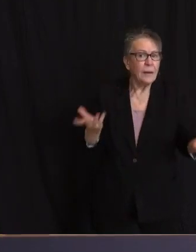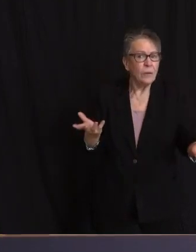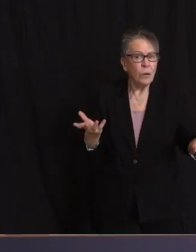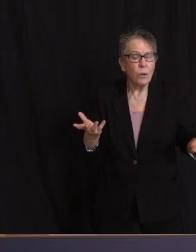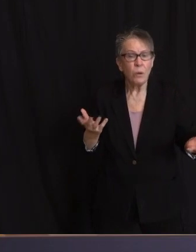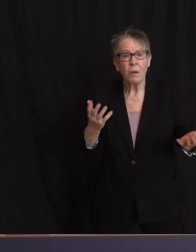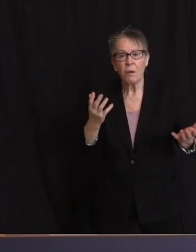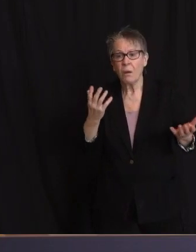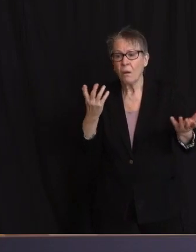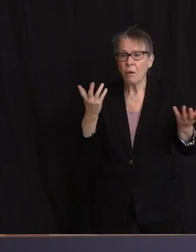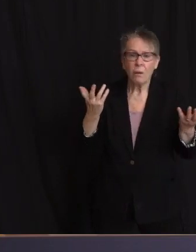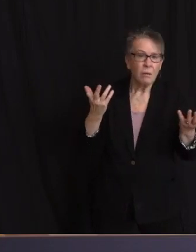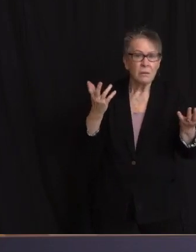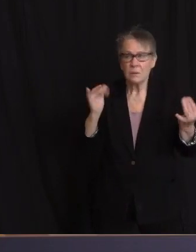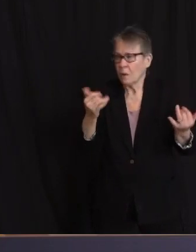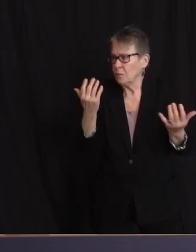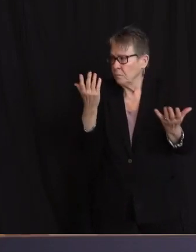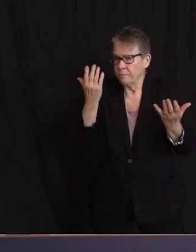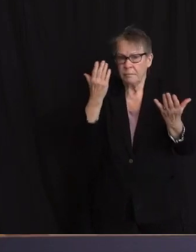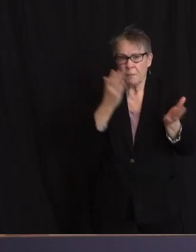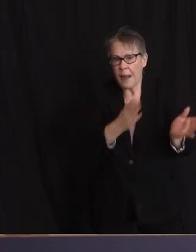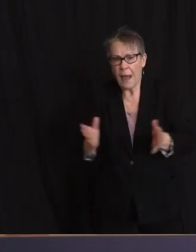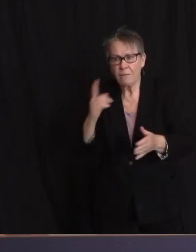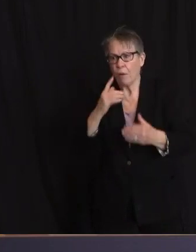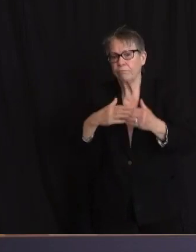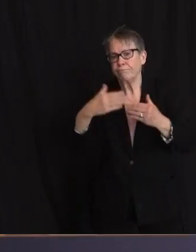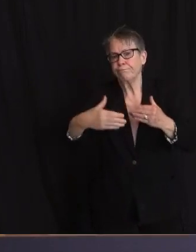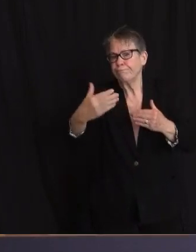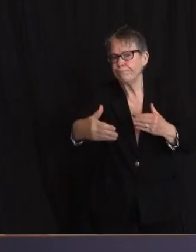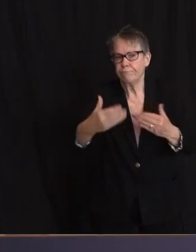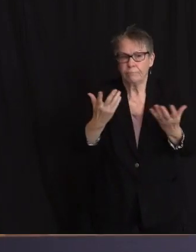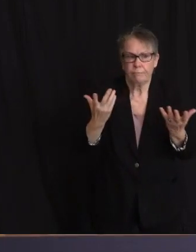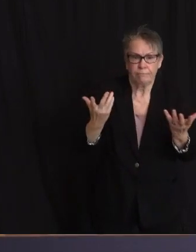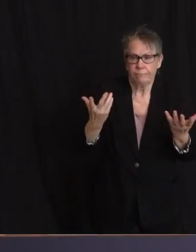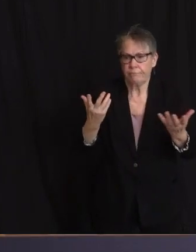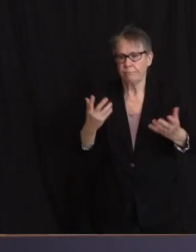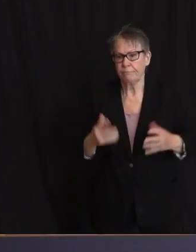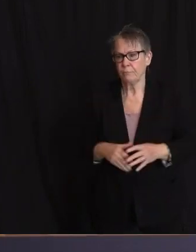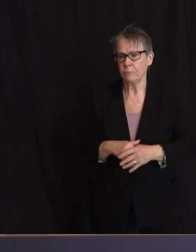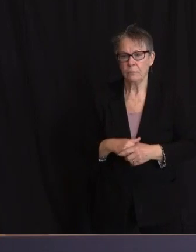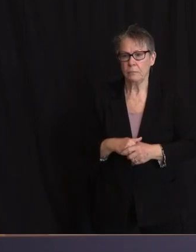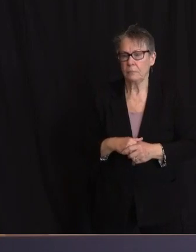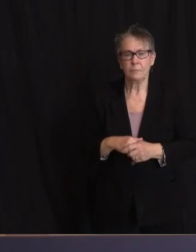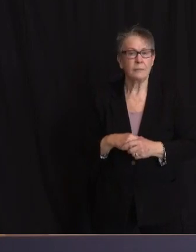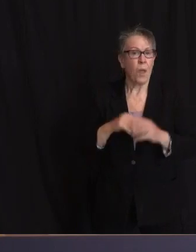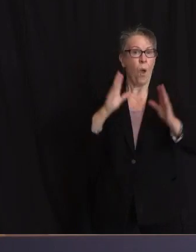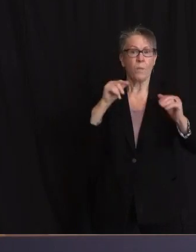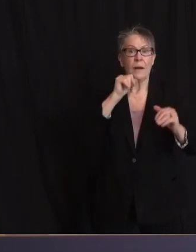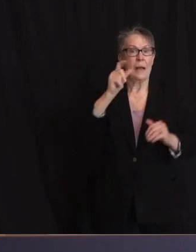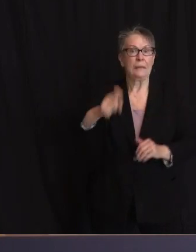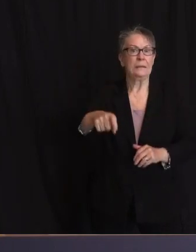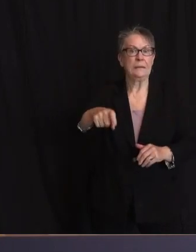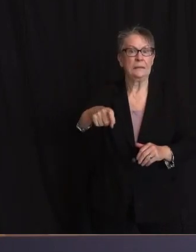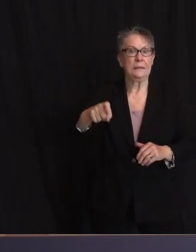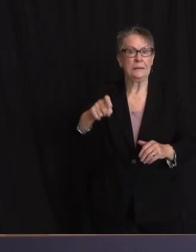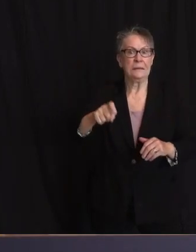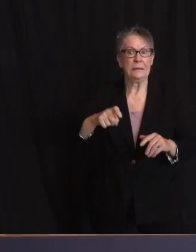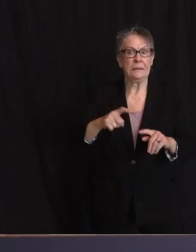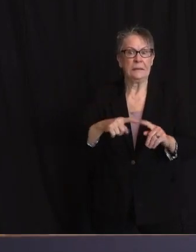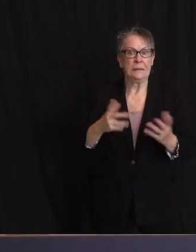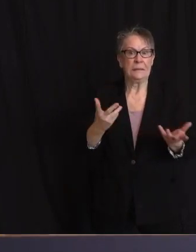it doesn't, and we'll have therapeutics and whatnot in place to prevent that, we may need this infrastructure down the road, even if we don't need it in the next couple